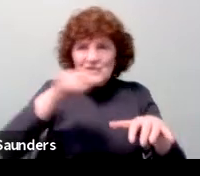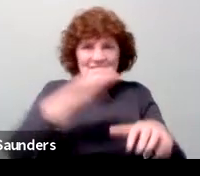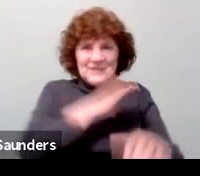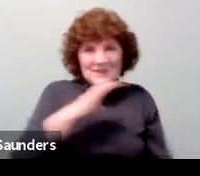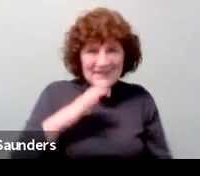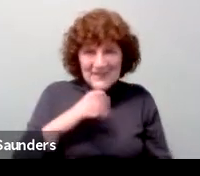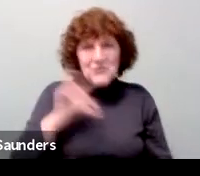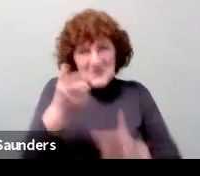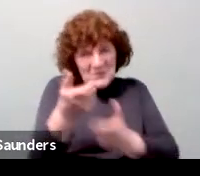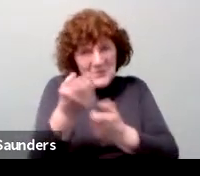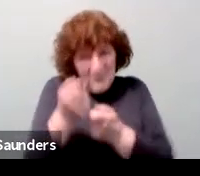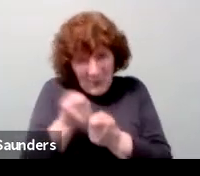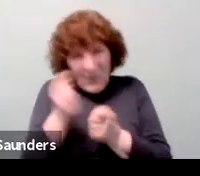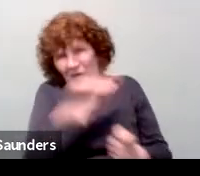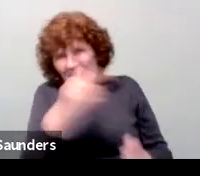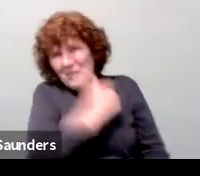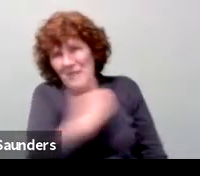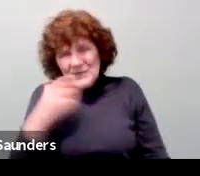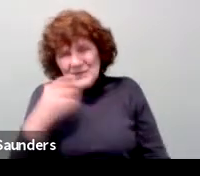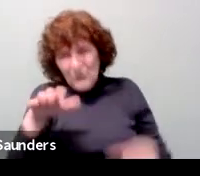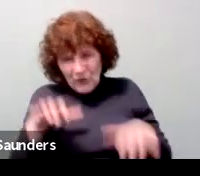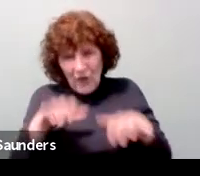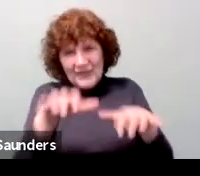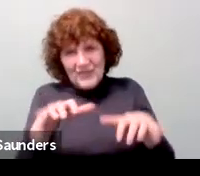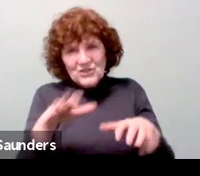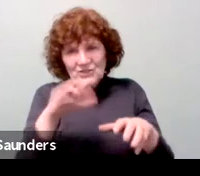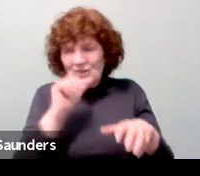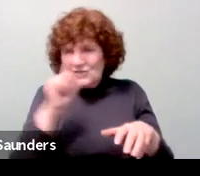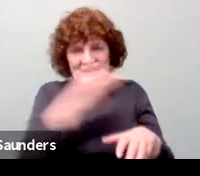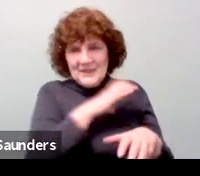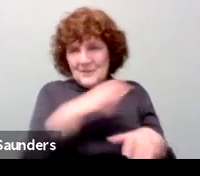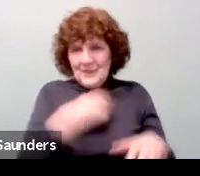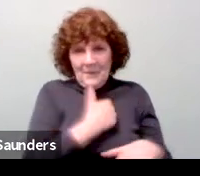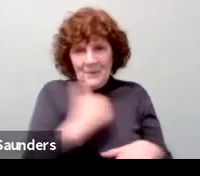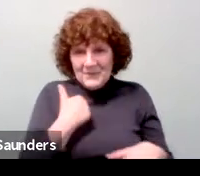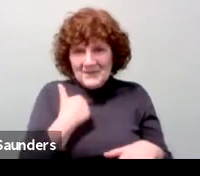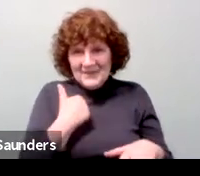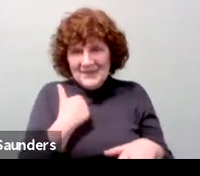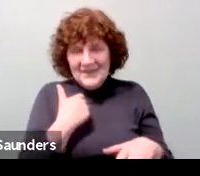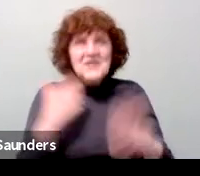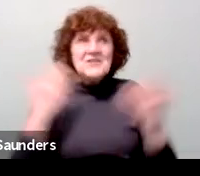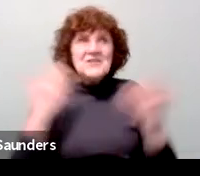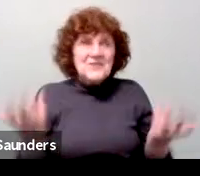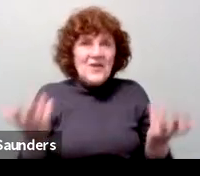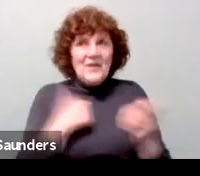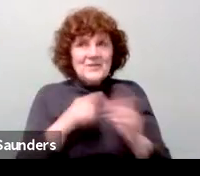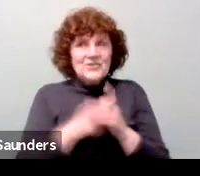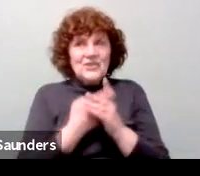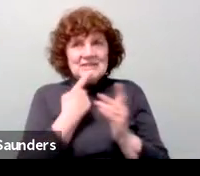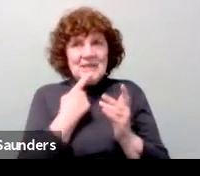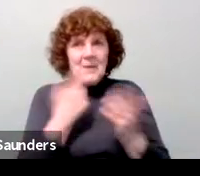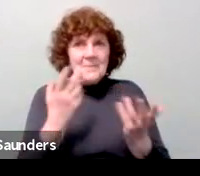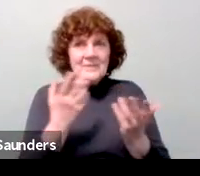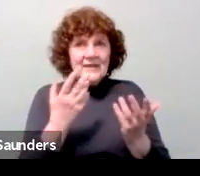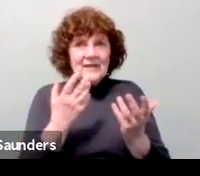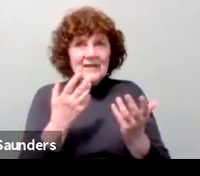a congregation and not a committee if you want to meaningfully practice. So I would start by saying, let's forget beyond